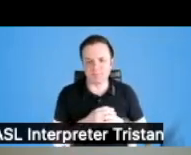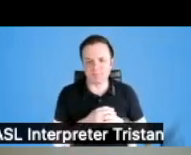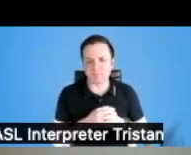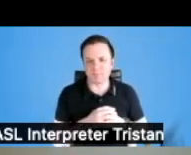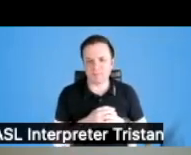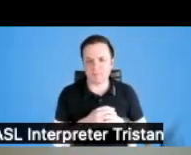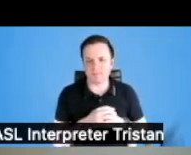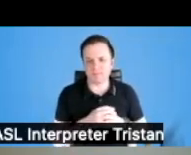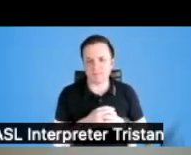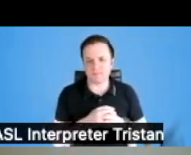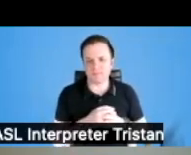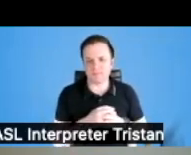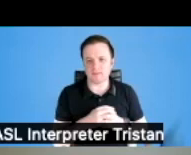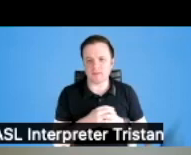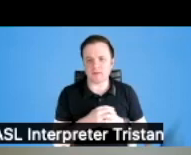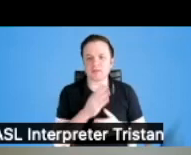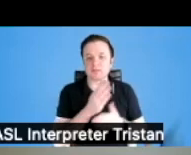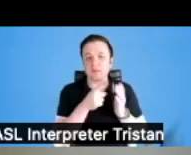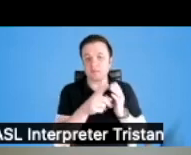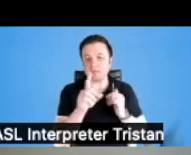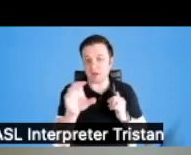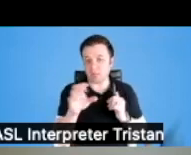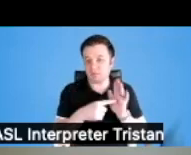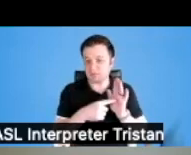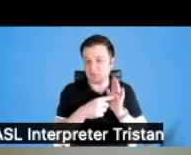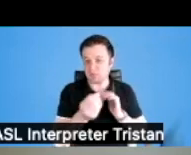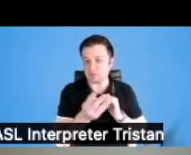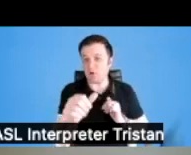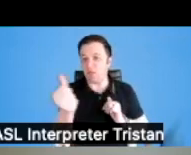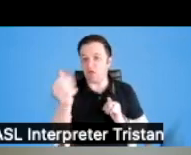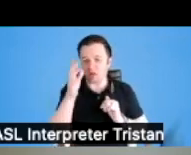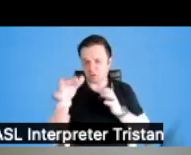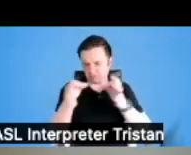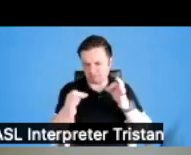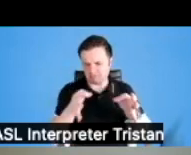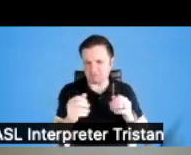some of these, this document, for example, and several others that I'm going to talk about